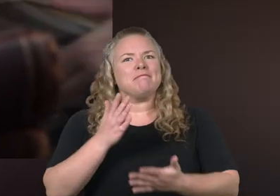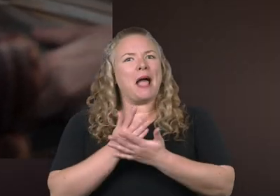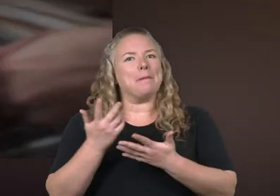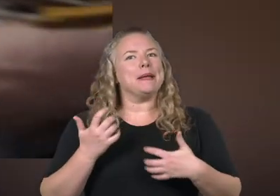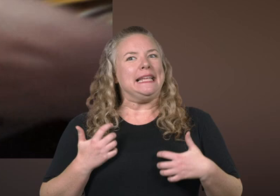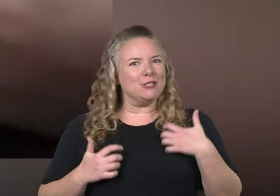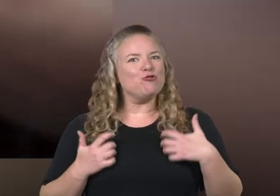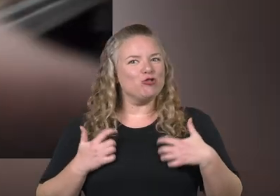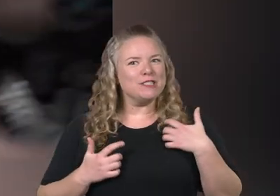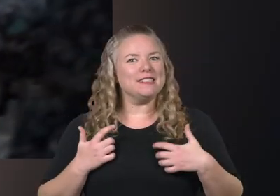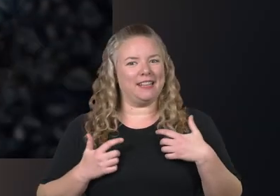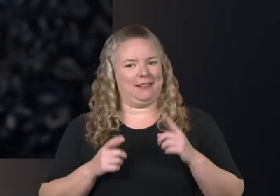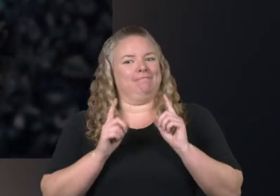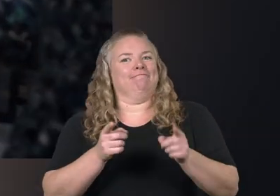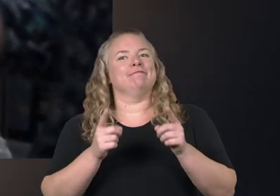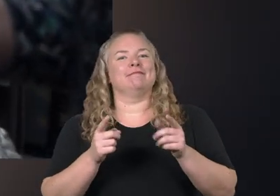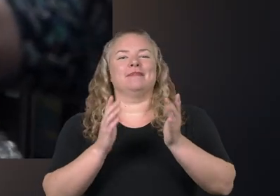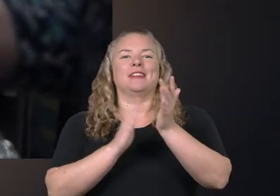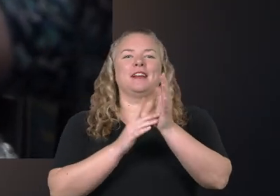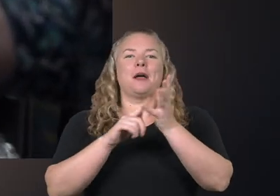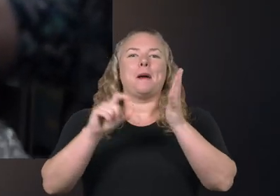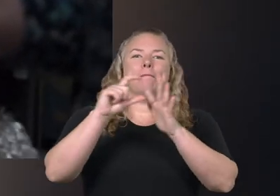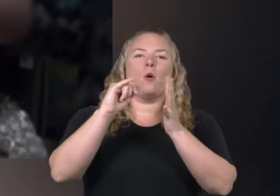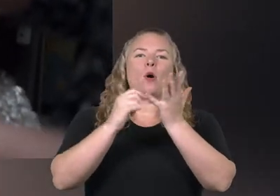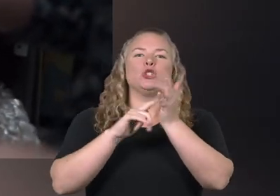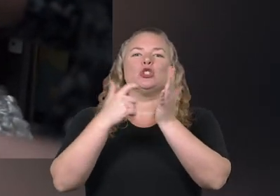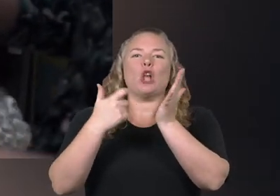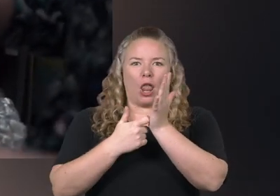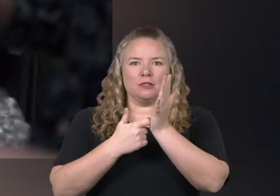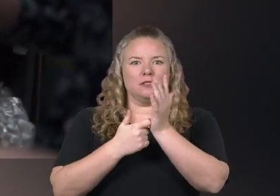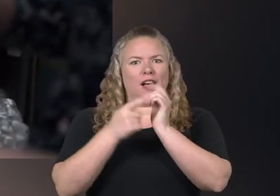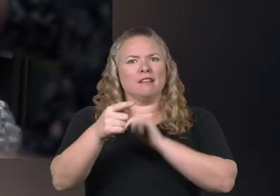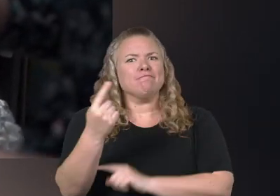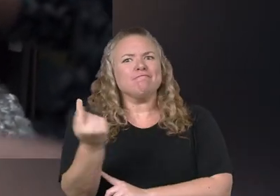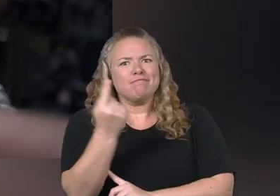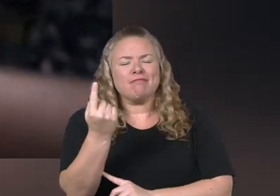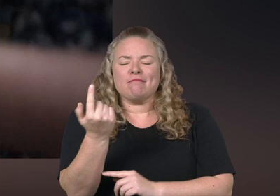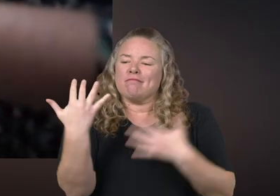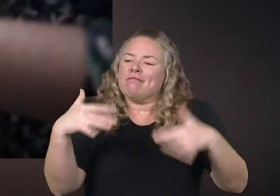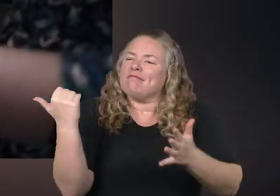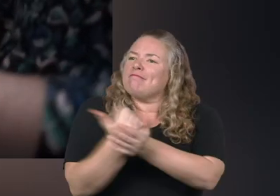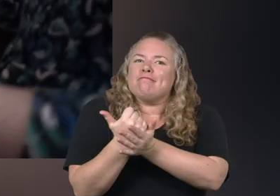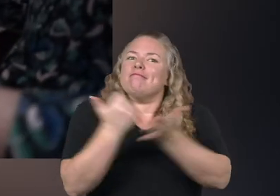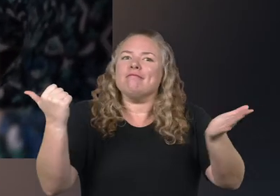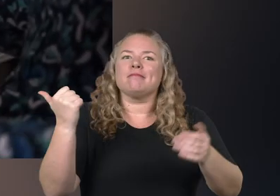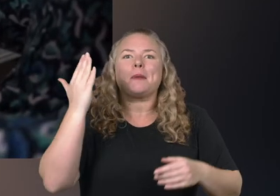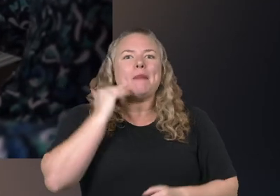This is quite interesting. Maud Salter. Maud Salter is